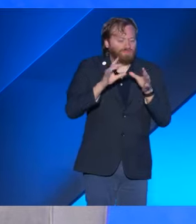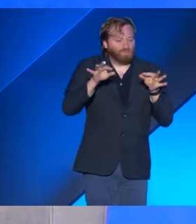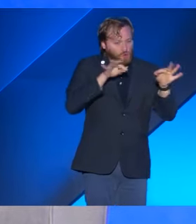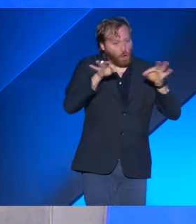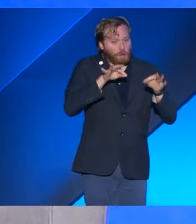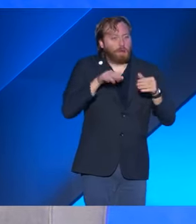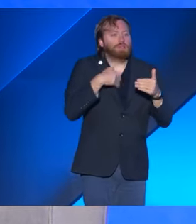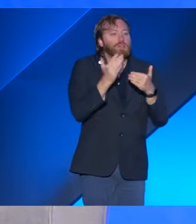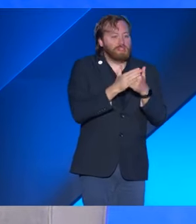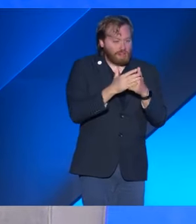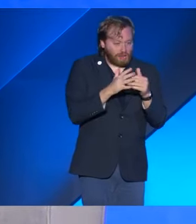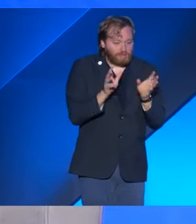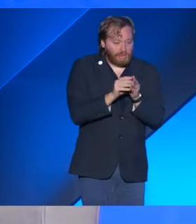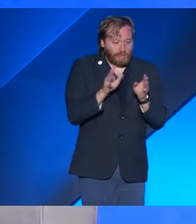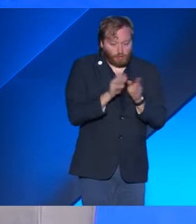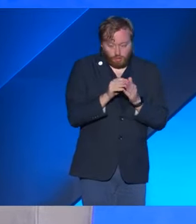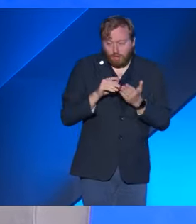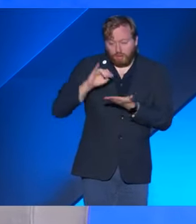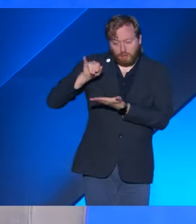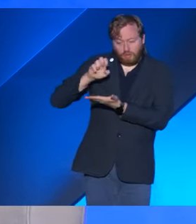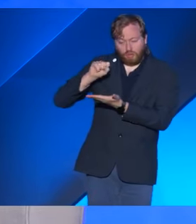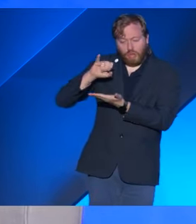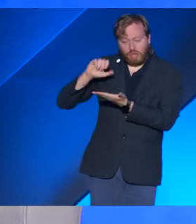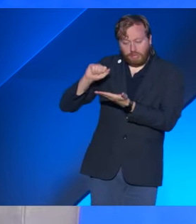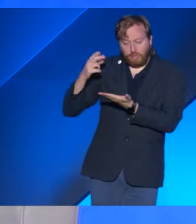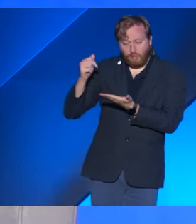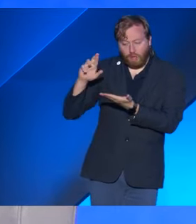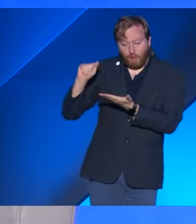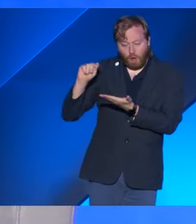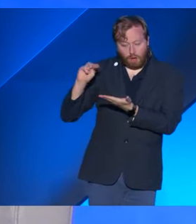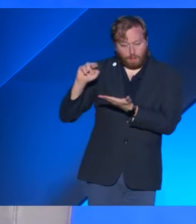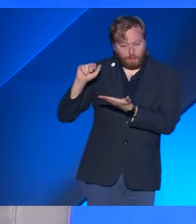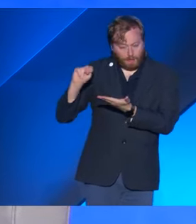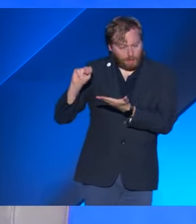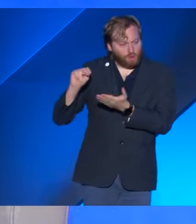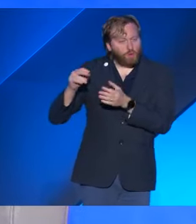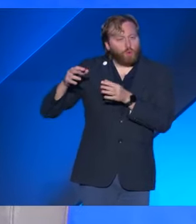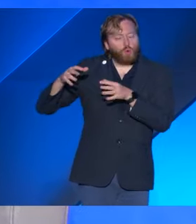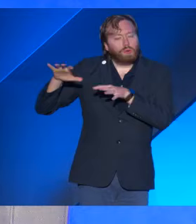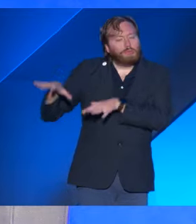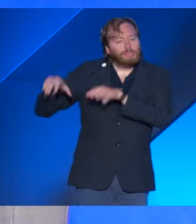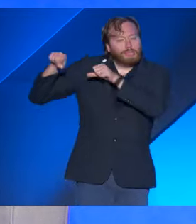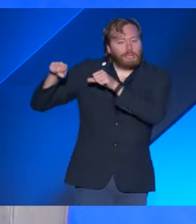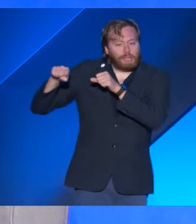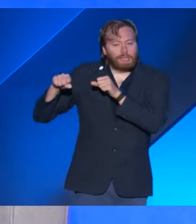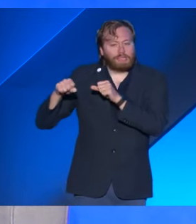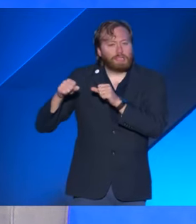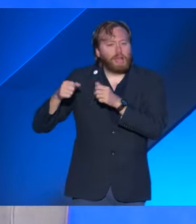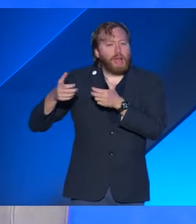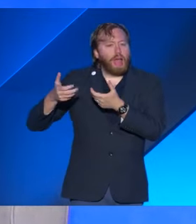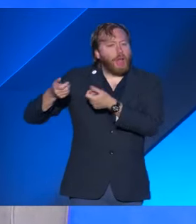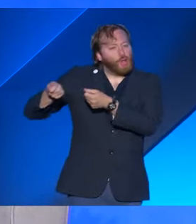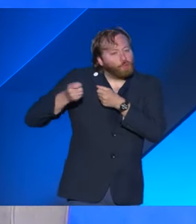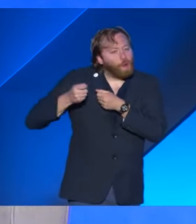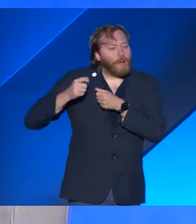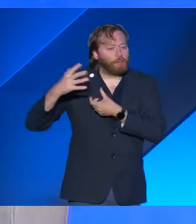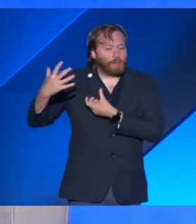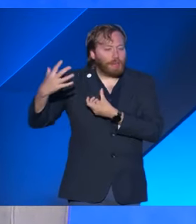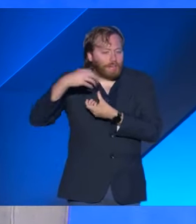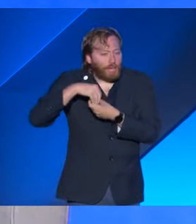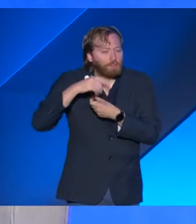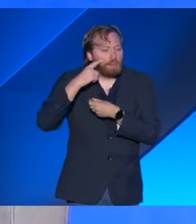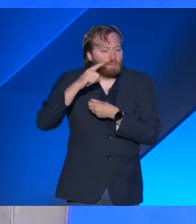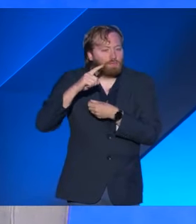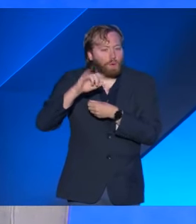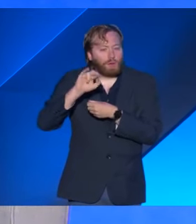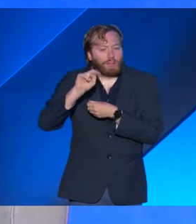Hardeman, who leads attraction and engagement for Indeed, will offer her perspective from the place from where many of you sit,